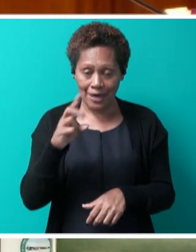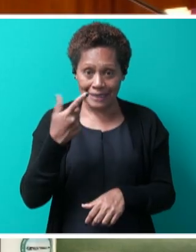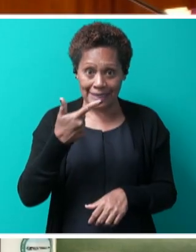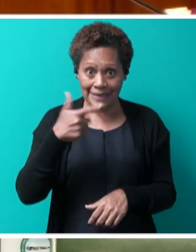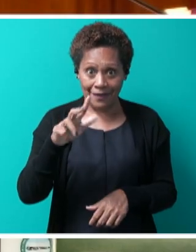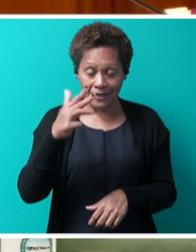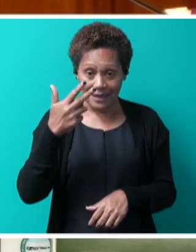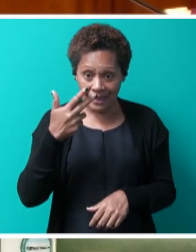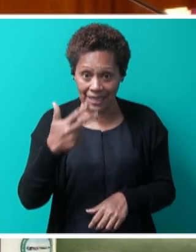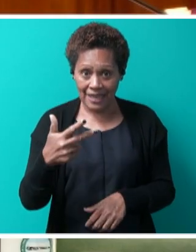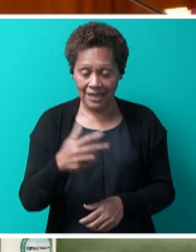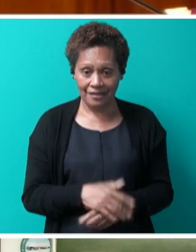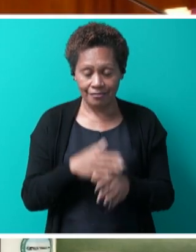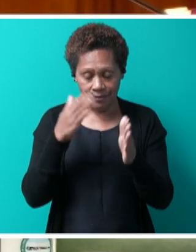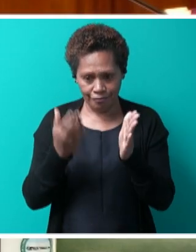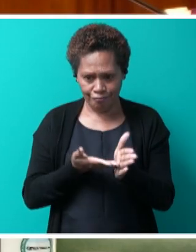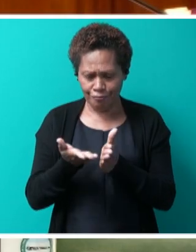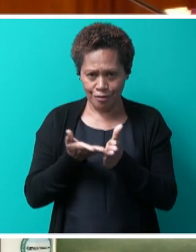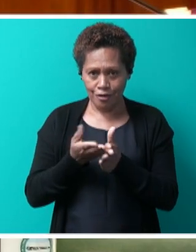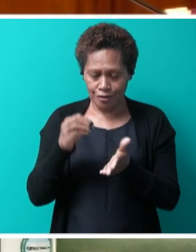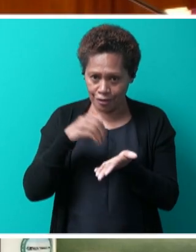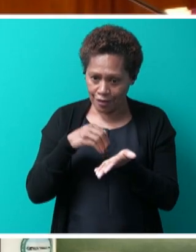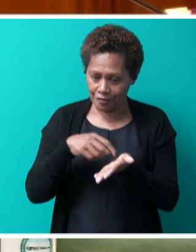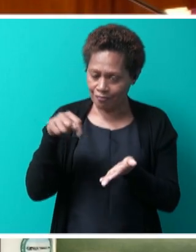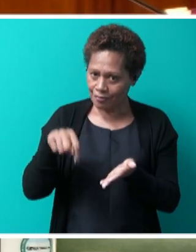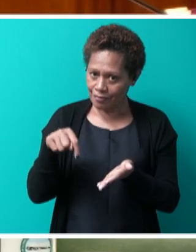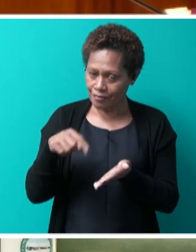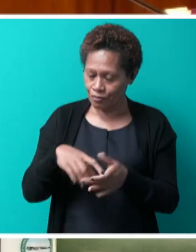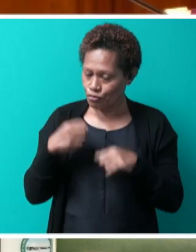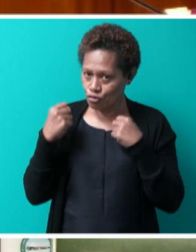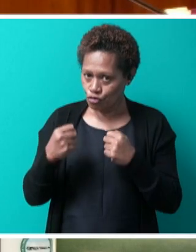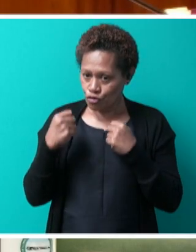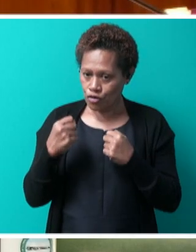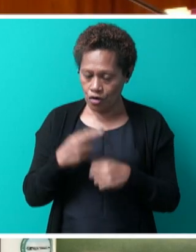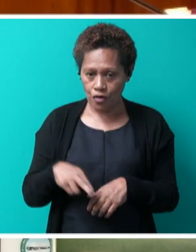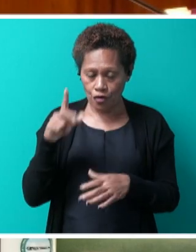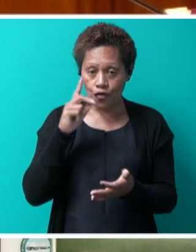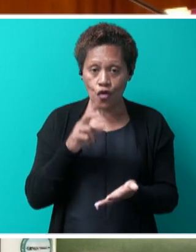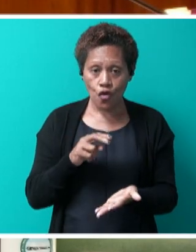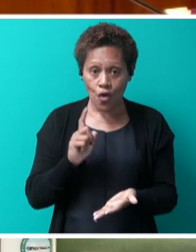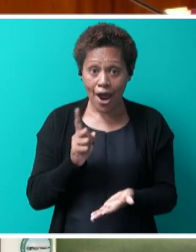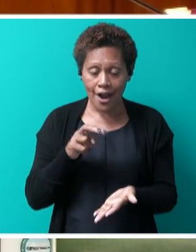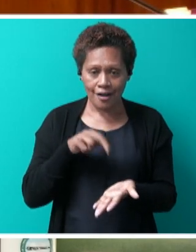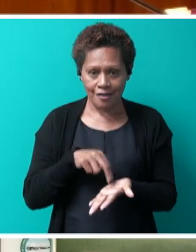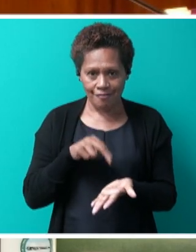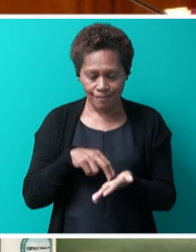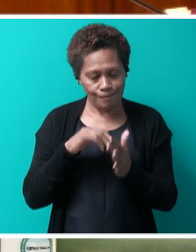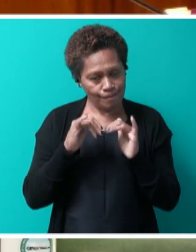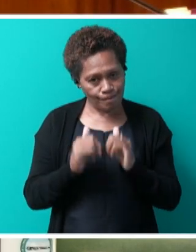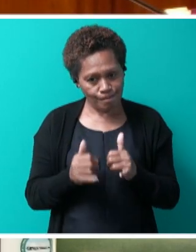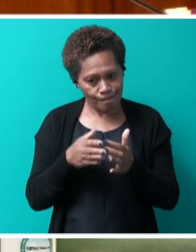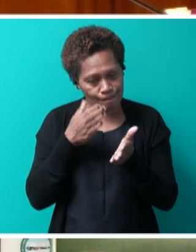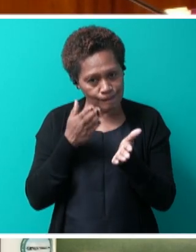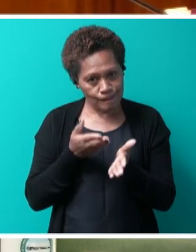recorded across all our service points. This reflects strong community demand for registry and justice-related